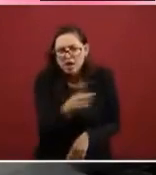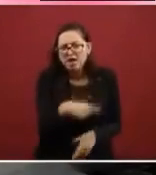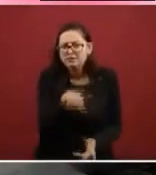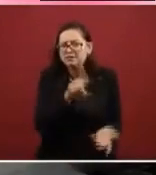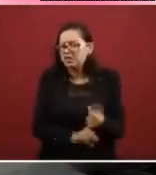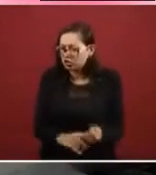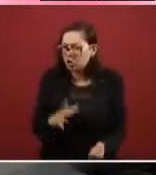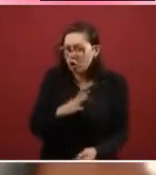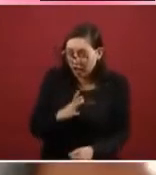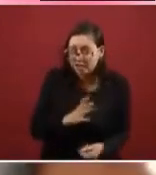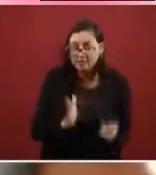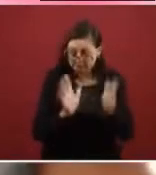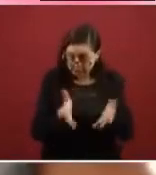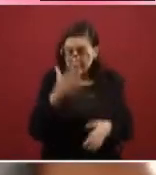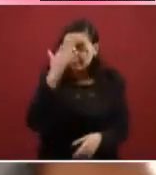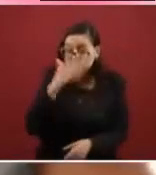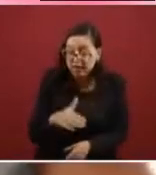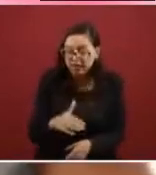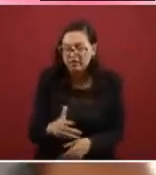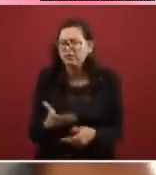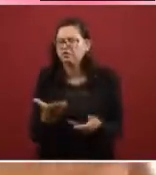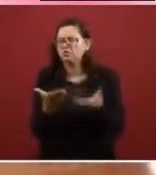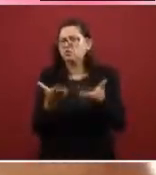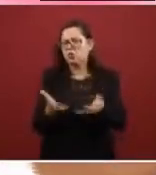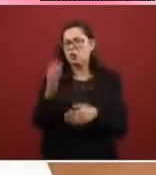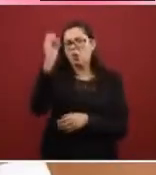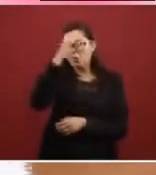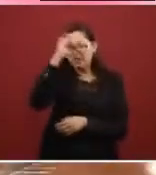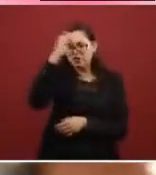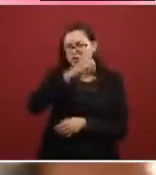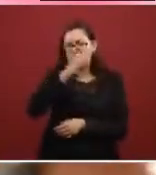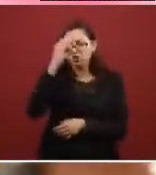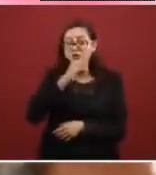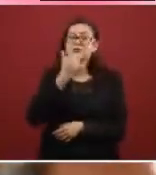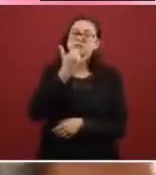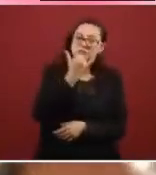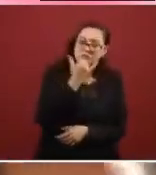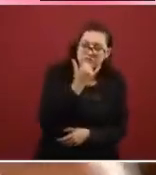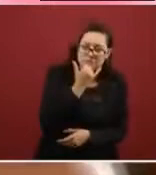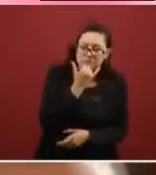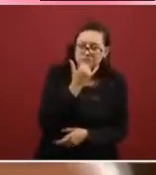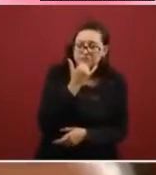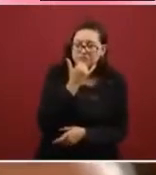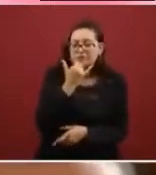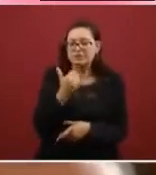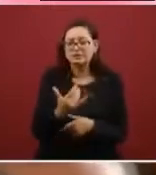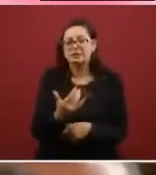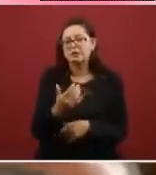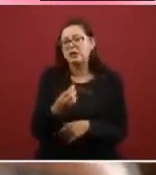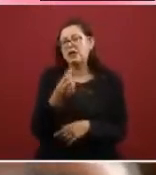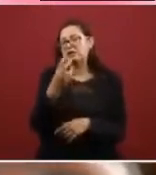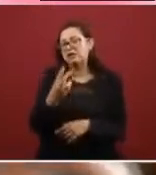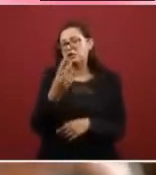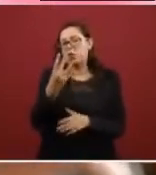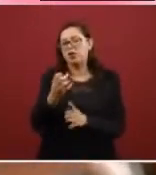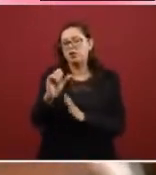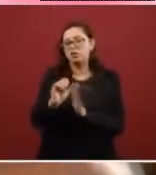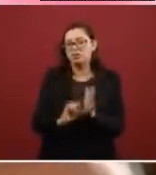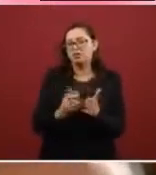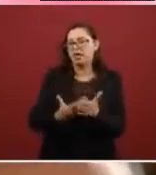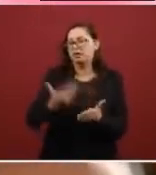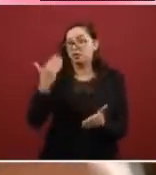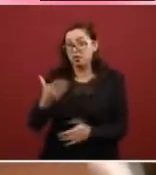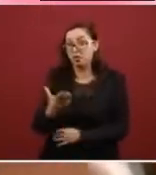these conditions? ¿Y cuál es su opinión de esta and situación? What is their, your opinion on this situation? And to permit to me, me prometió personalmente